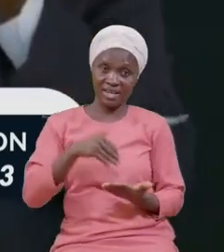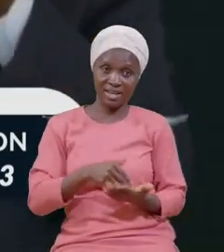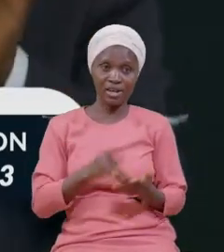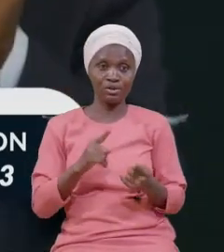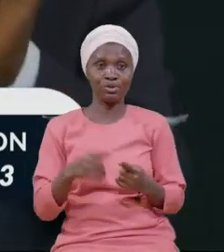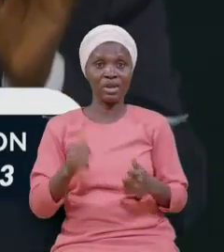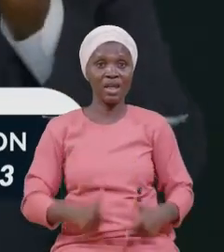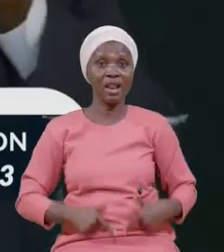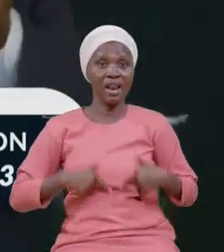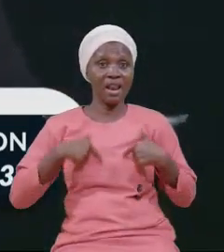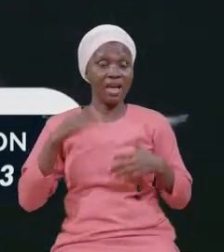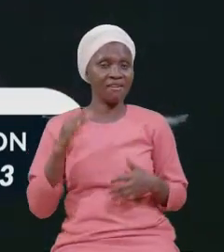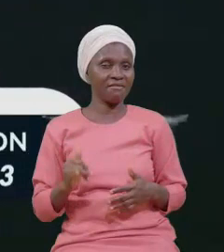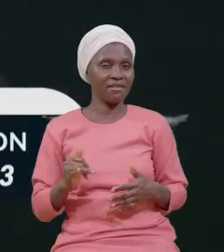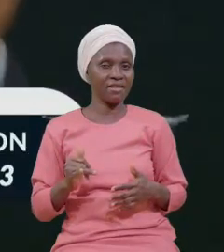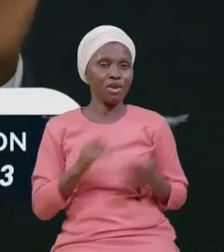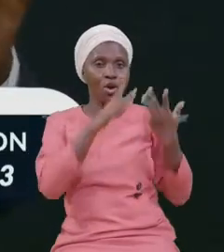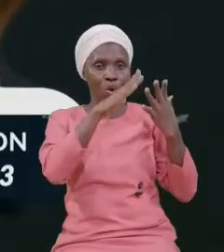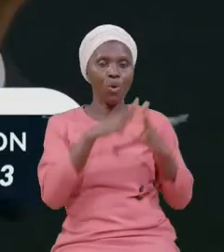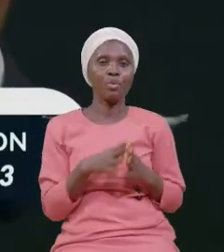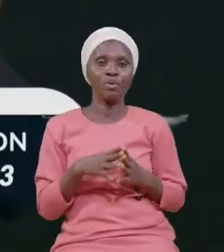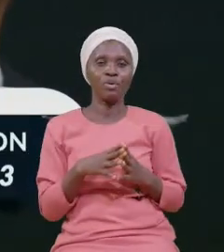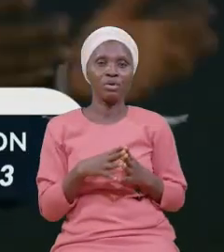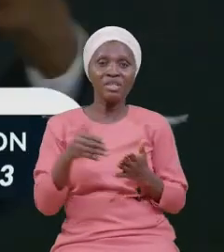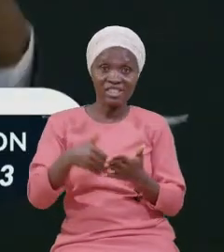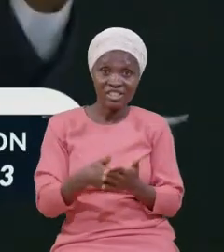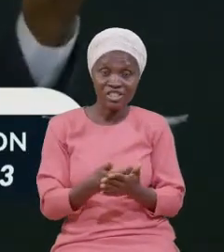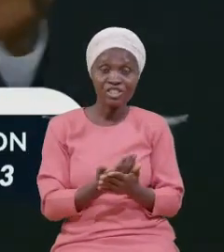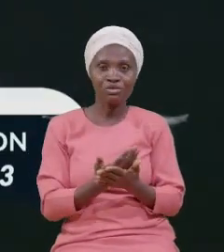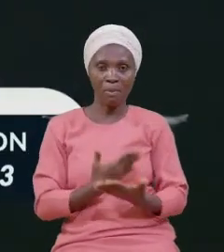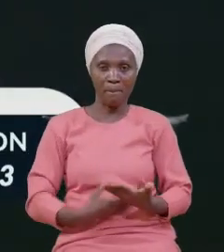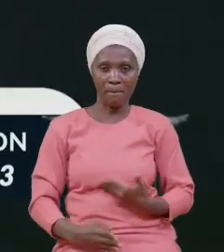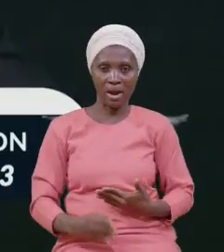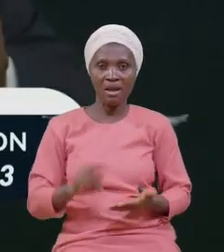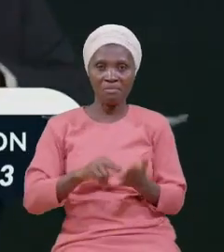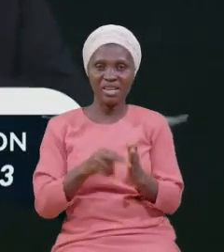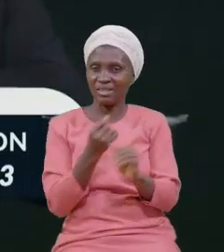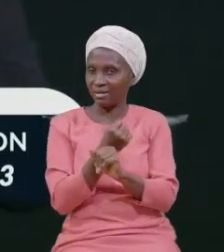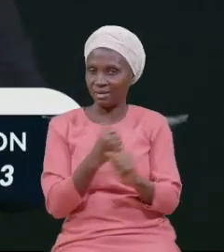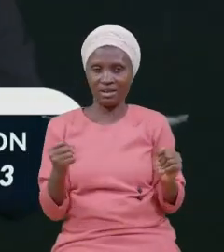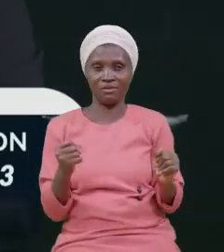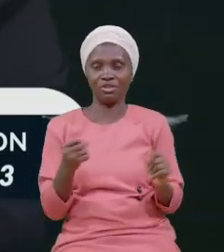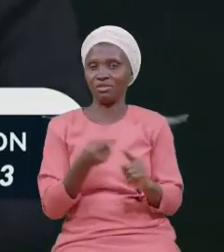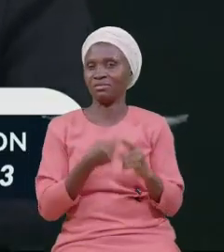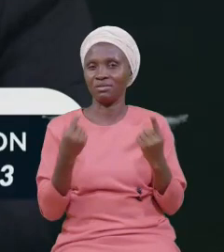lively hope. It's the new birth, it's the salvation, it's the receiving of eternal life that makes us to have